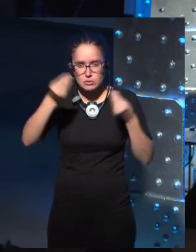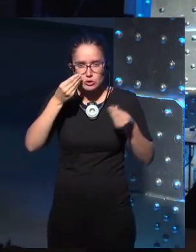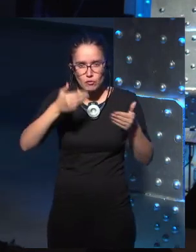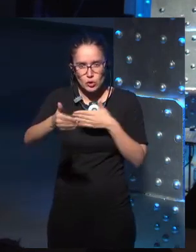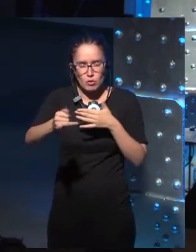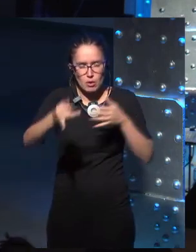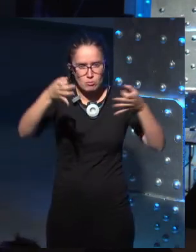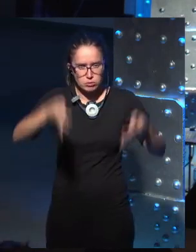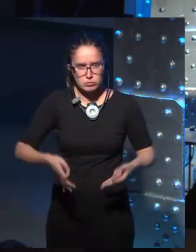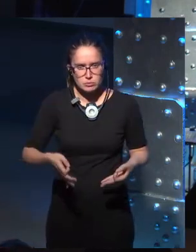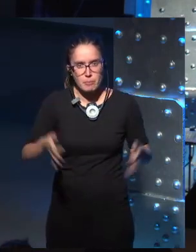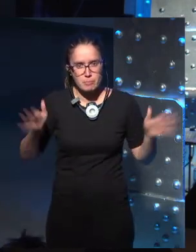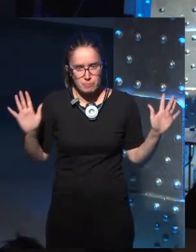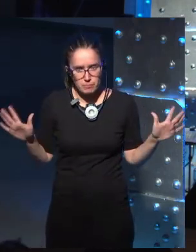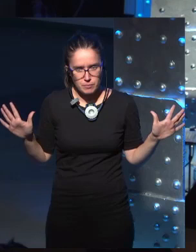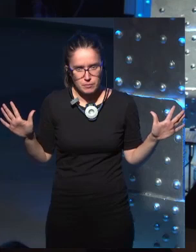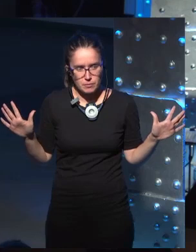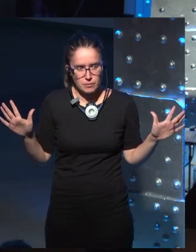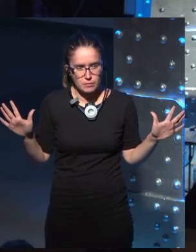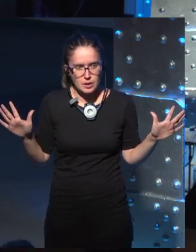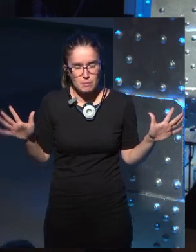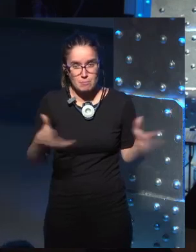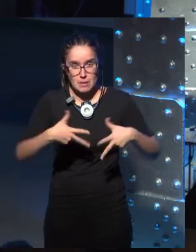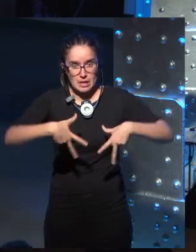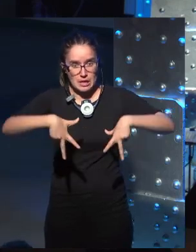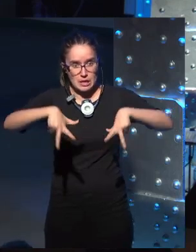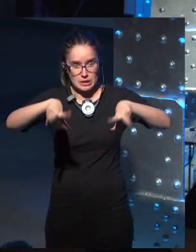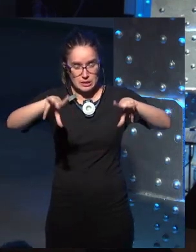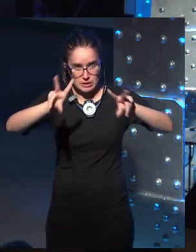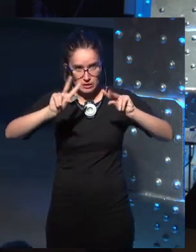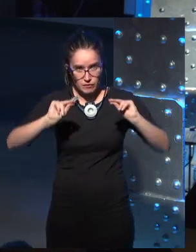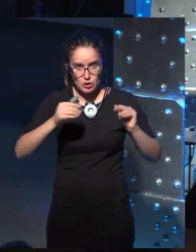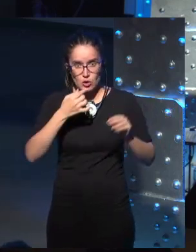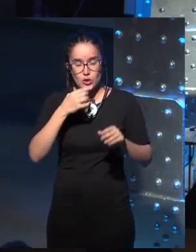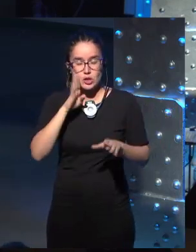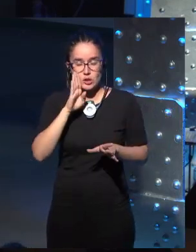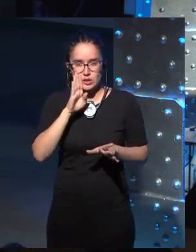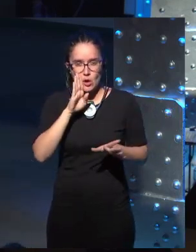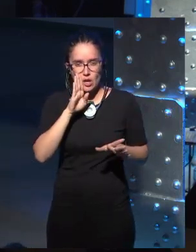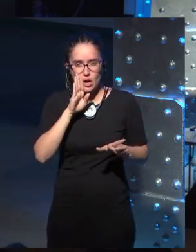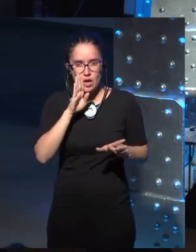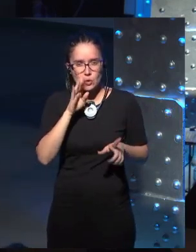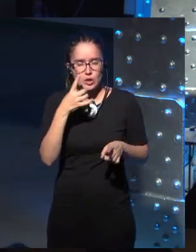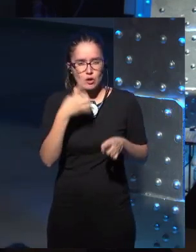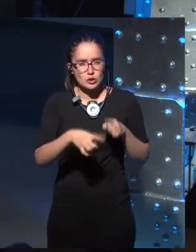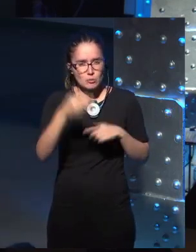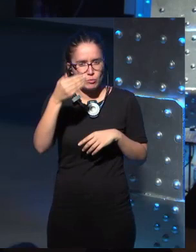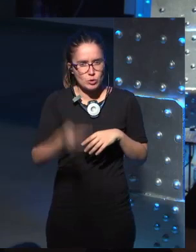any cases, to conclude what I've told you up to now, there is one thing that's important to